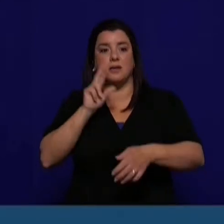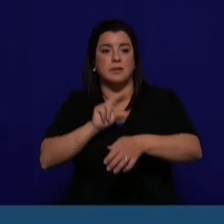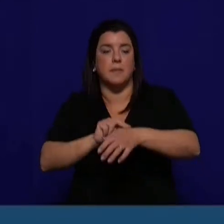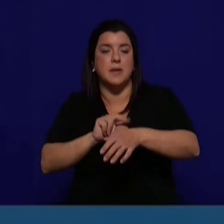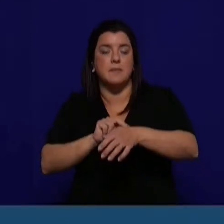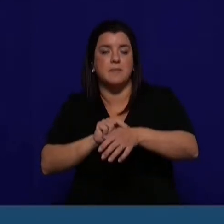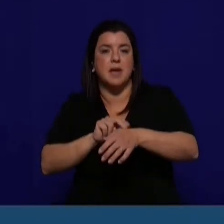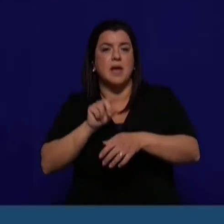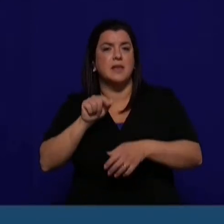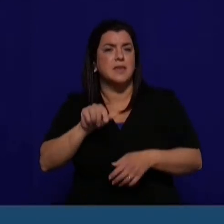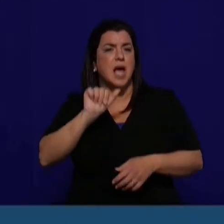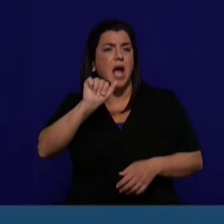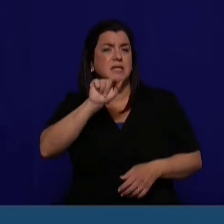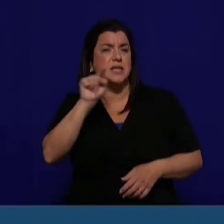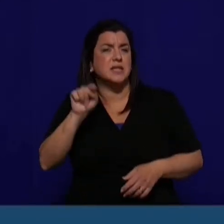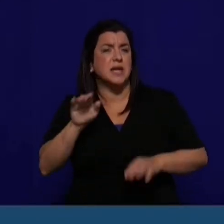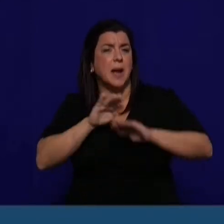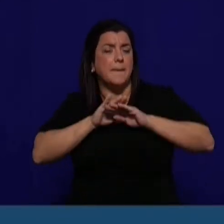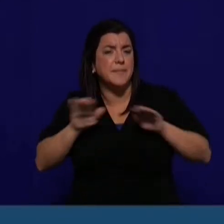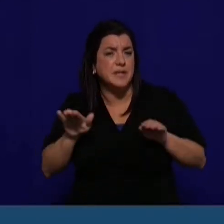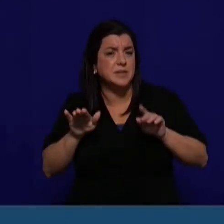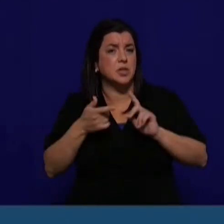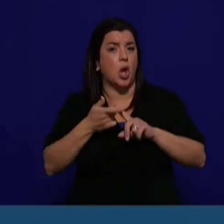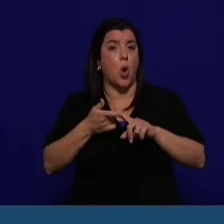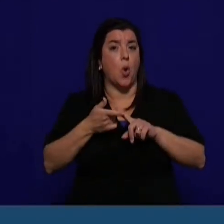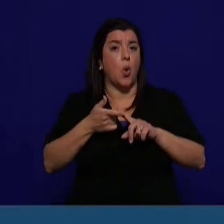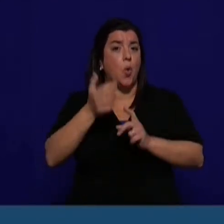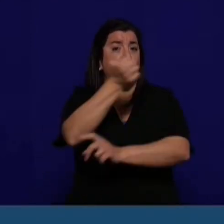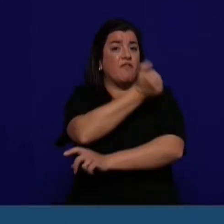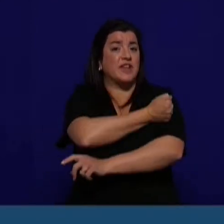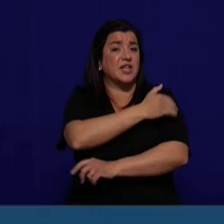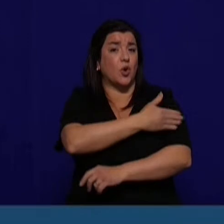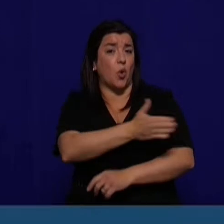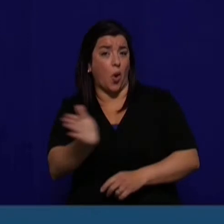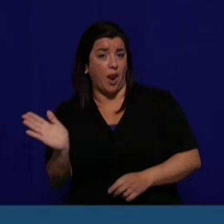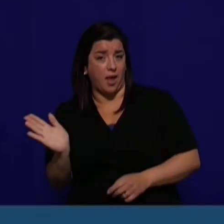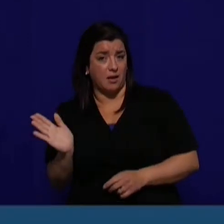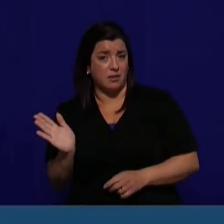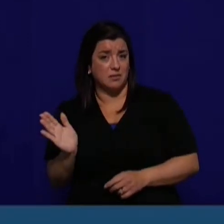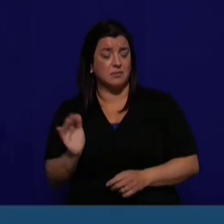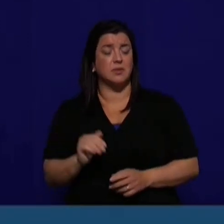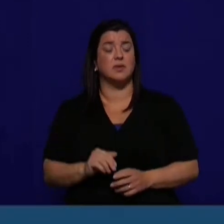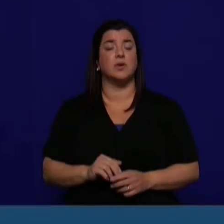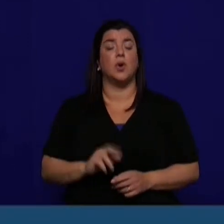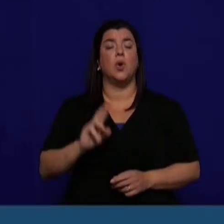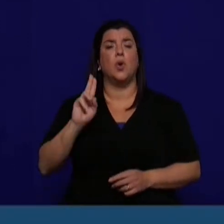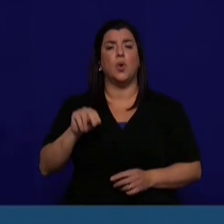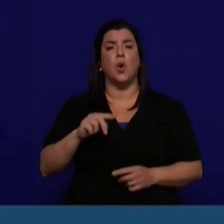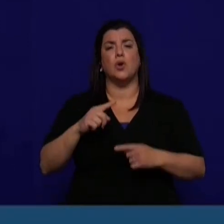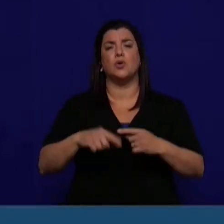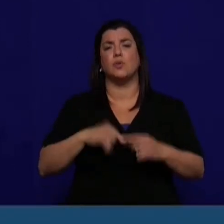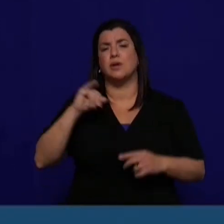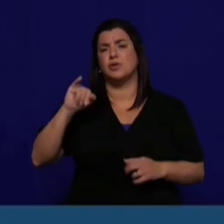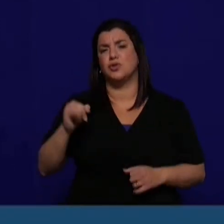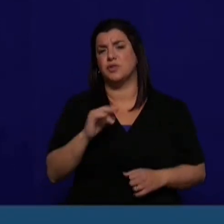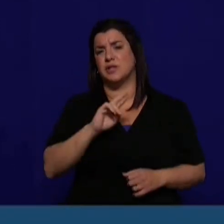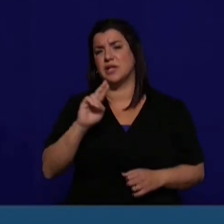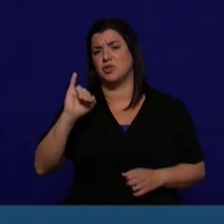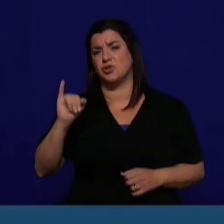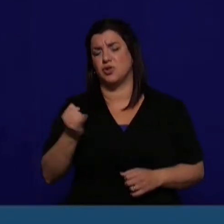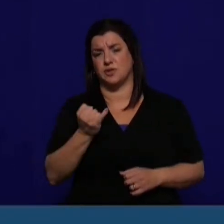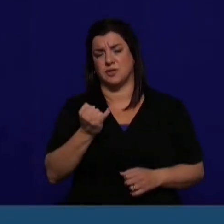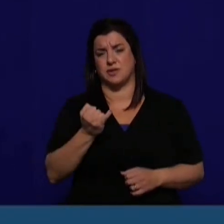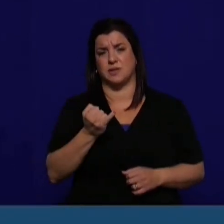għat-tilqima tal-AstraZeneca biss. U dwar it-tilqima ta' Johnson & Johnson anke biex inkompli mal-mistoqsija ta'